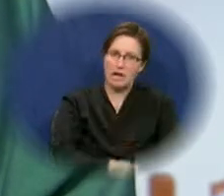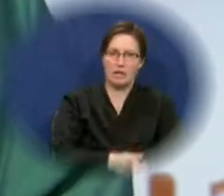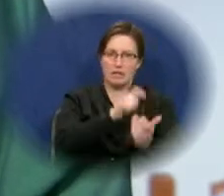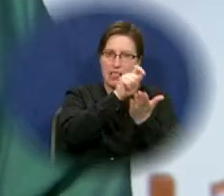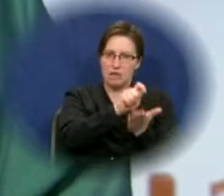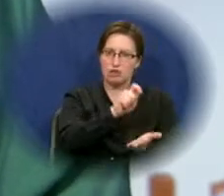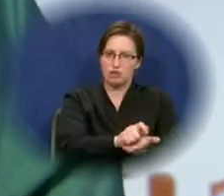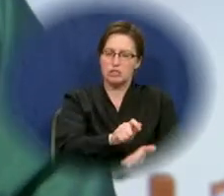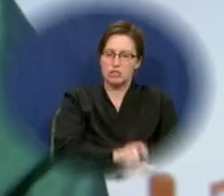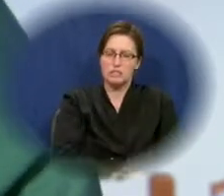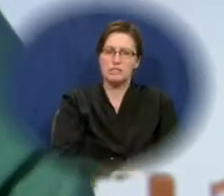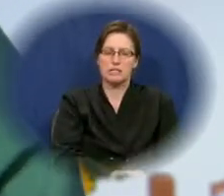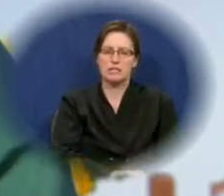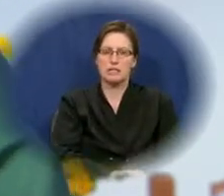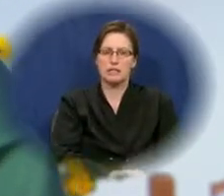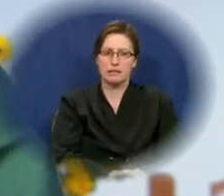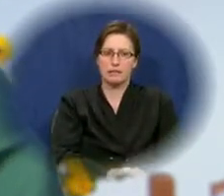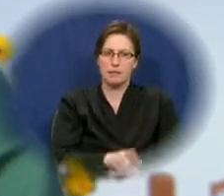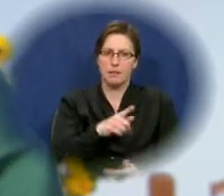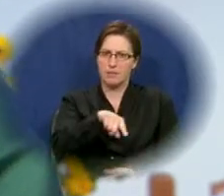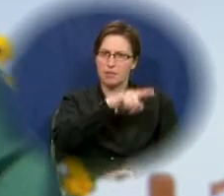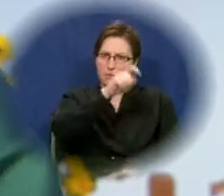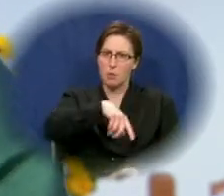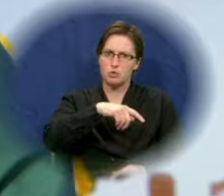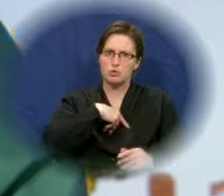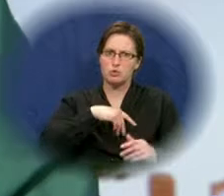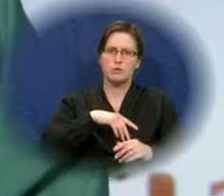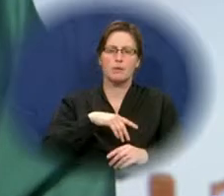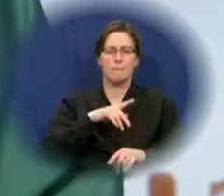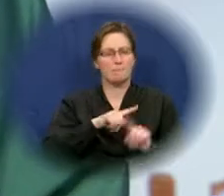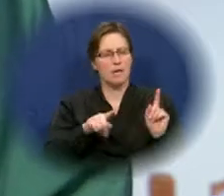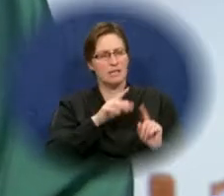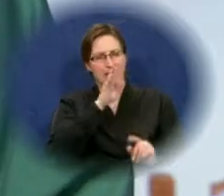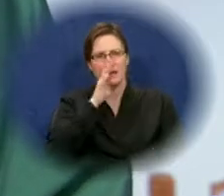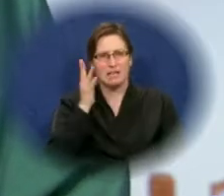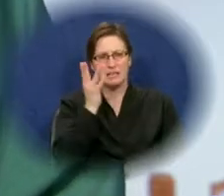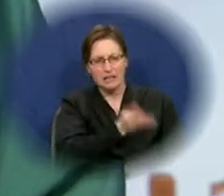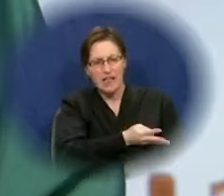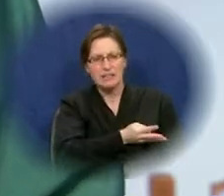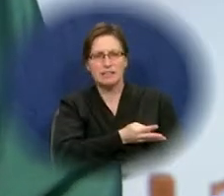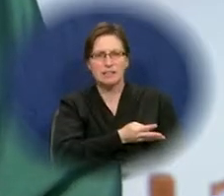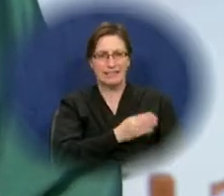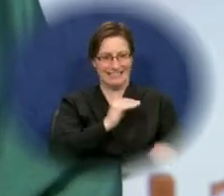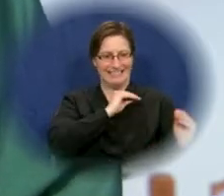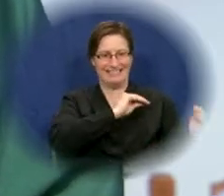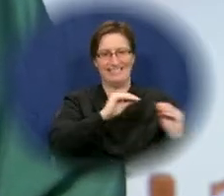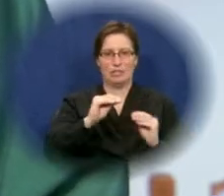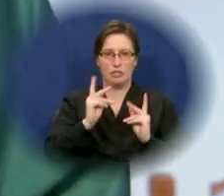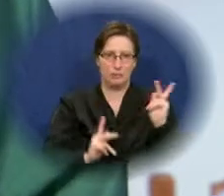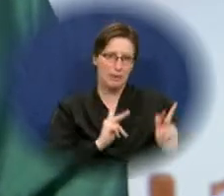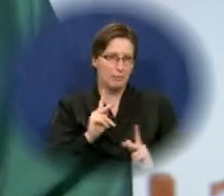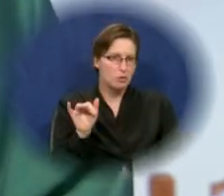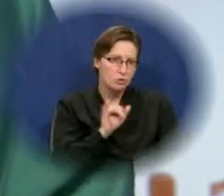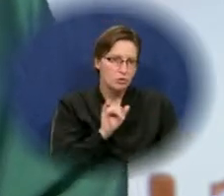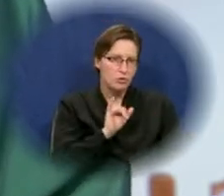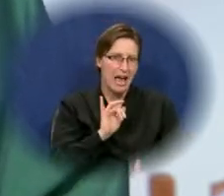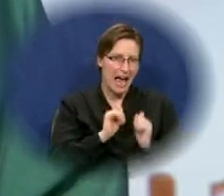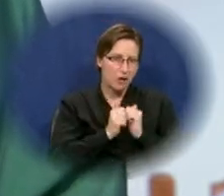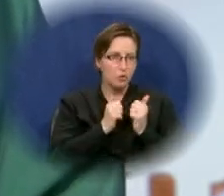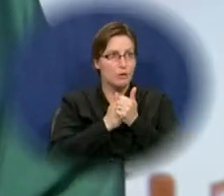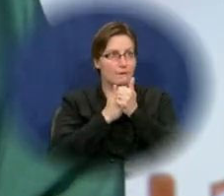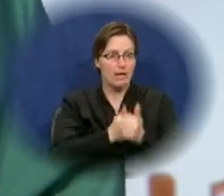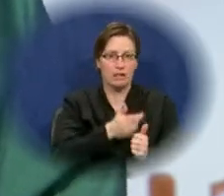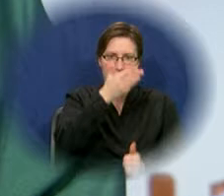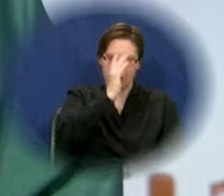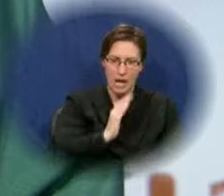that they were called to really celebrate, they were also neglecting to really teach the people the ways of following God.